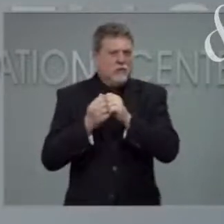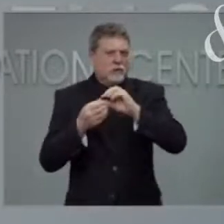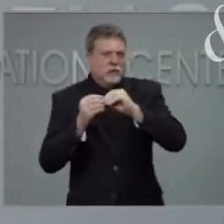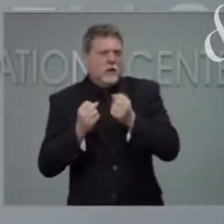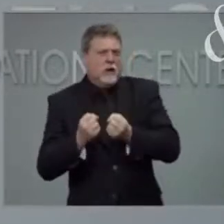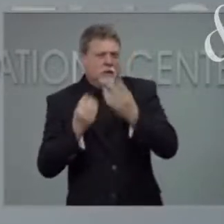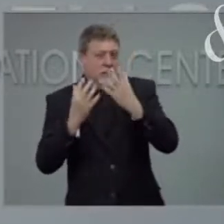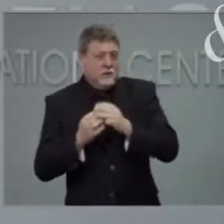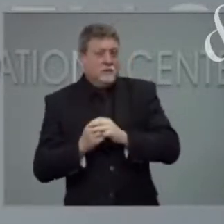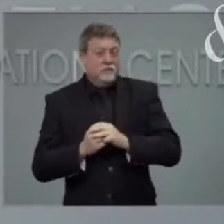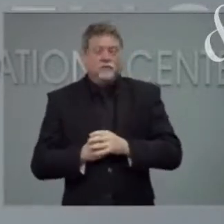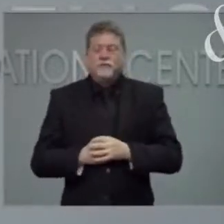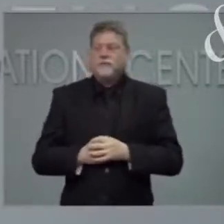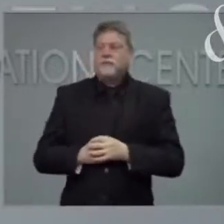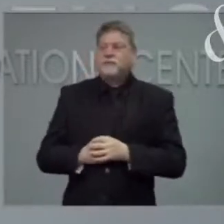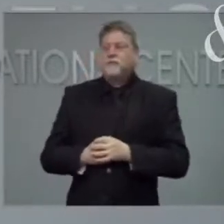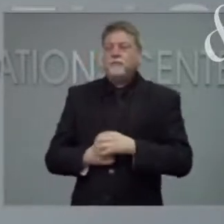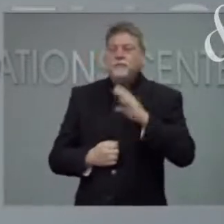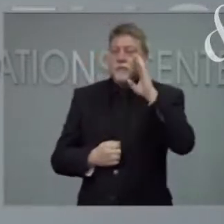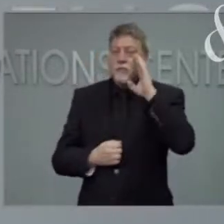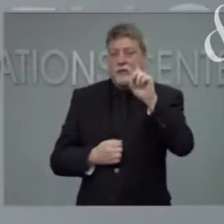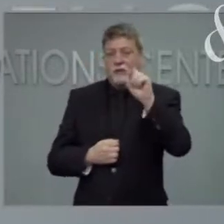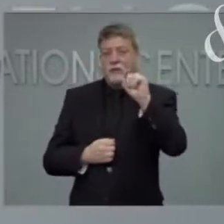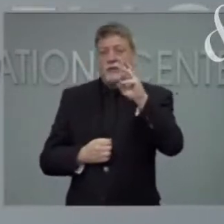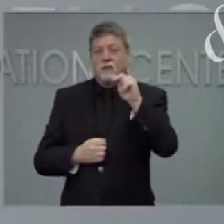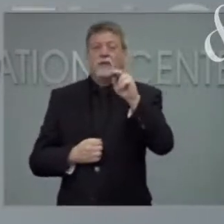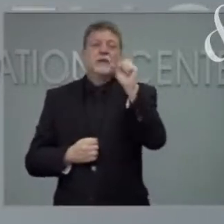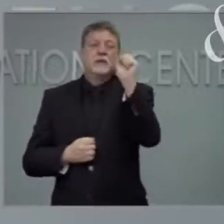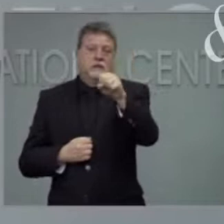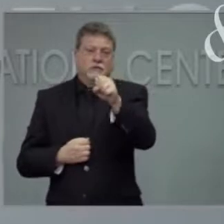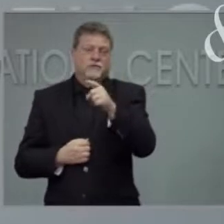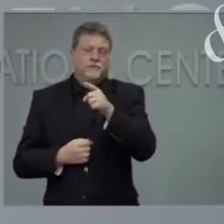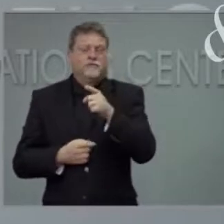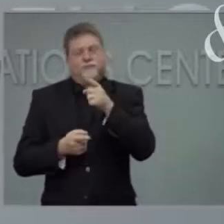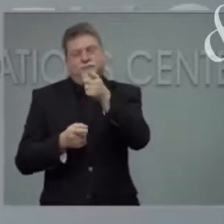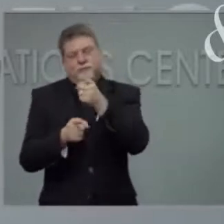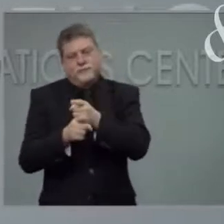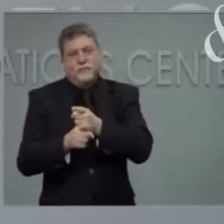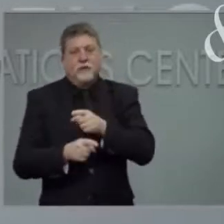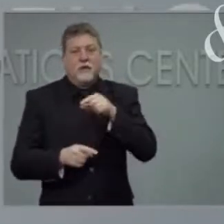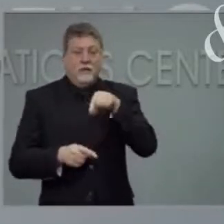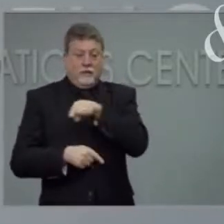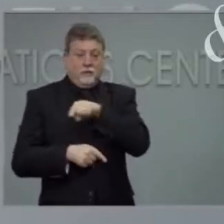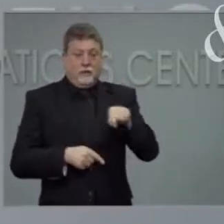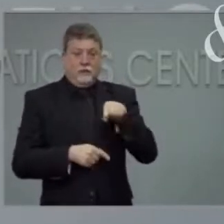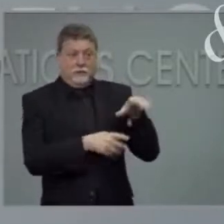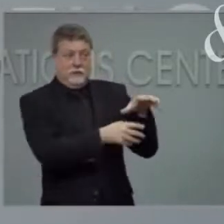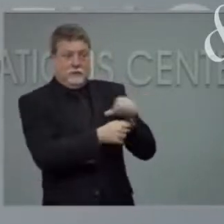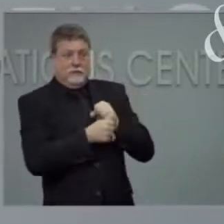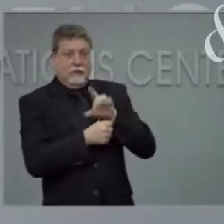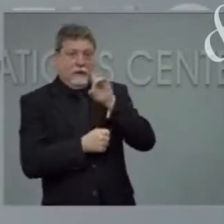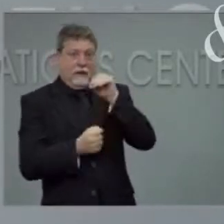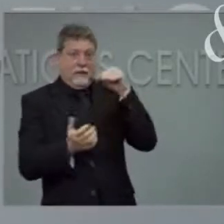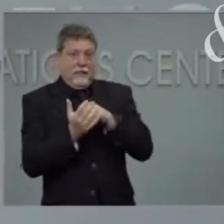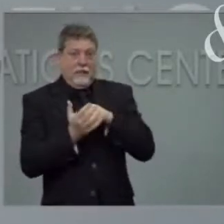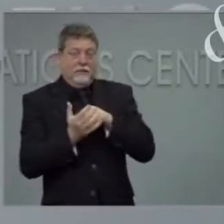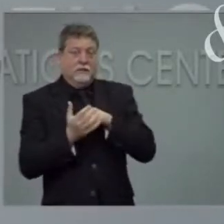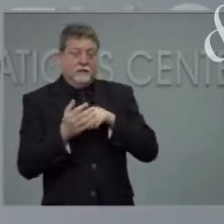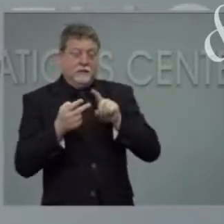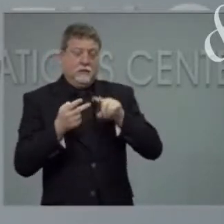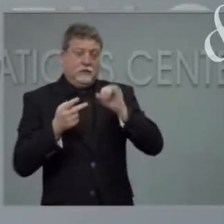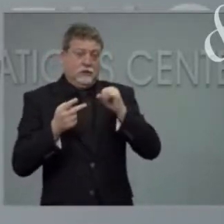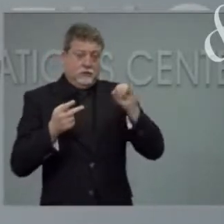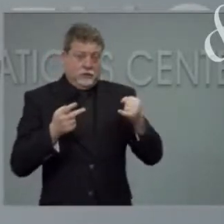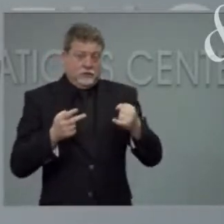Hi, Dawn. So yes, we plan to get about 80,000 doses starting this week. It'll start tomorrow and Thursday. They'll be